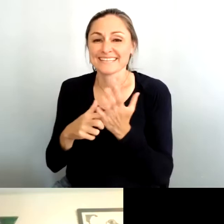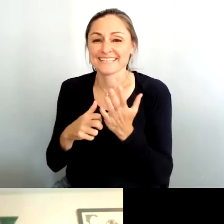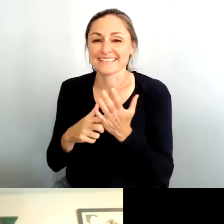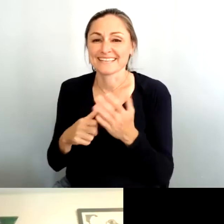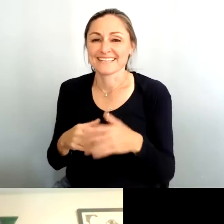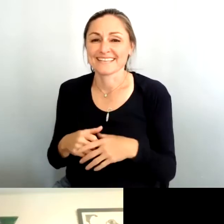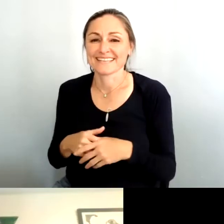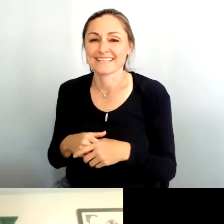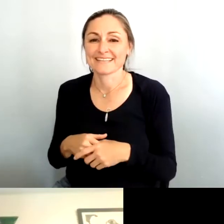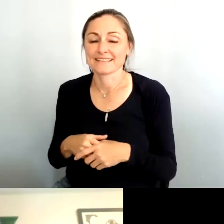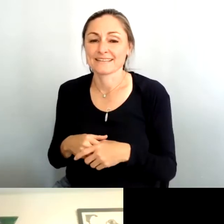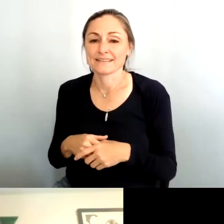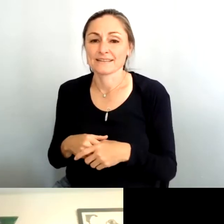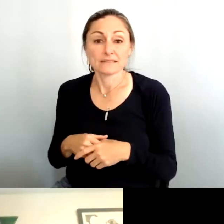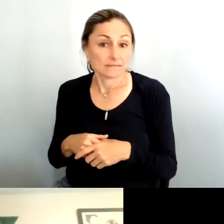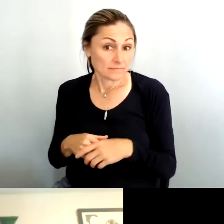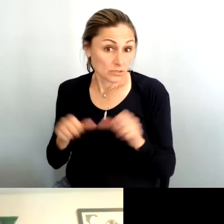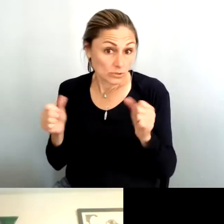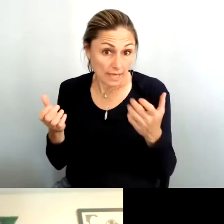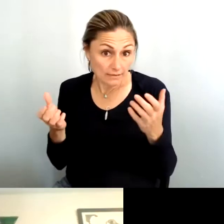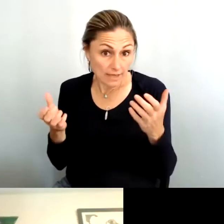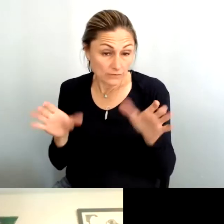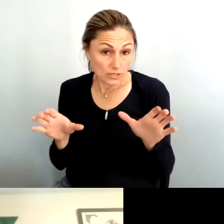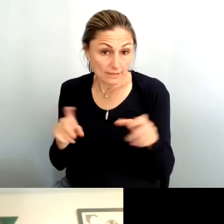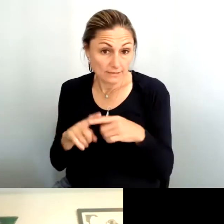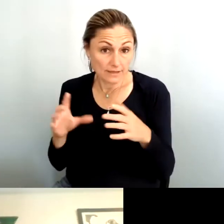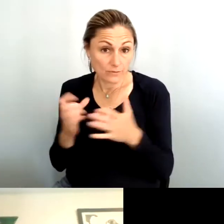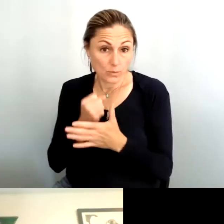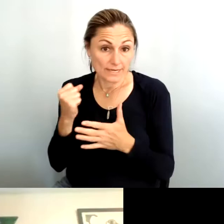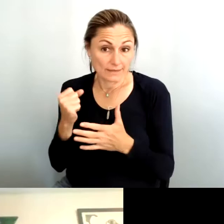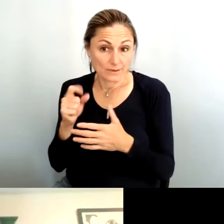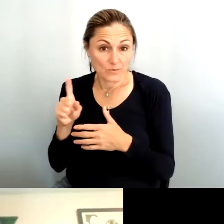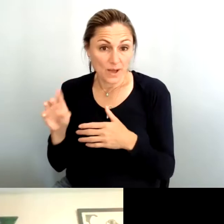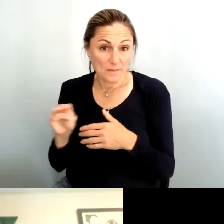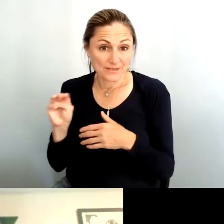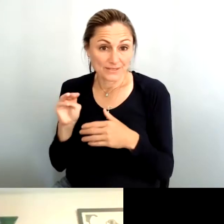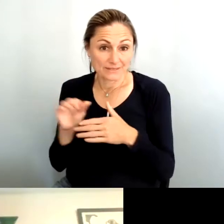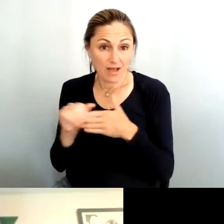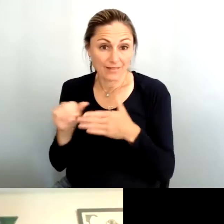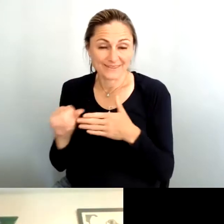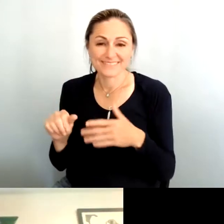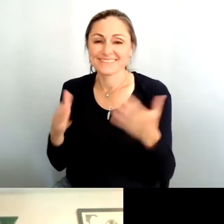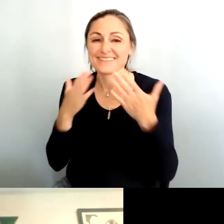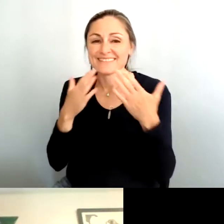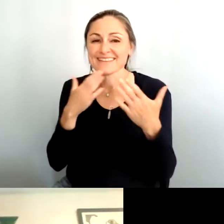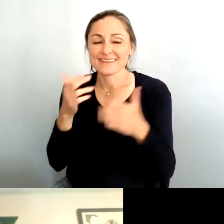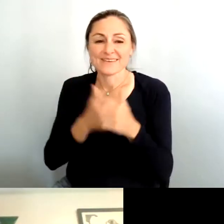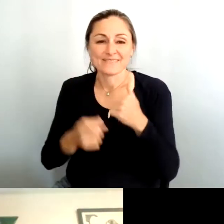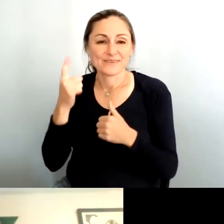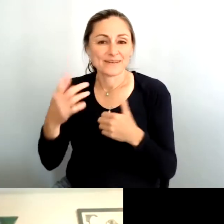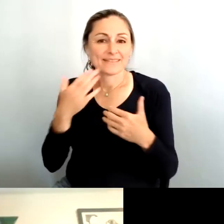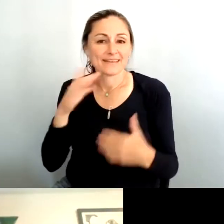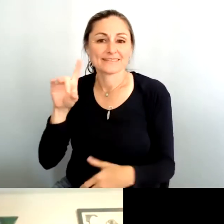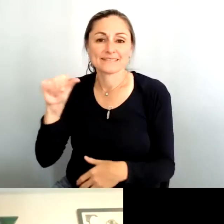good. Awesome. Yeah, and you still have a chance of winning $1 million. That's right. Yeah. That's right. Thank you so much for being Disability